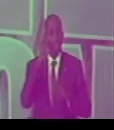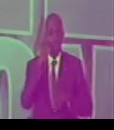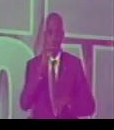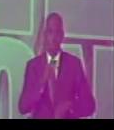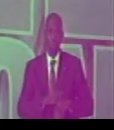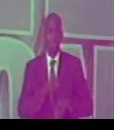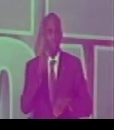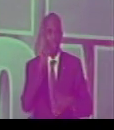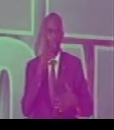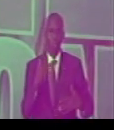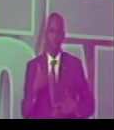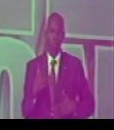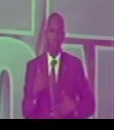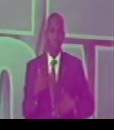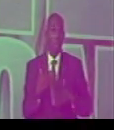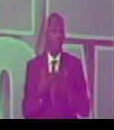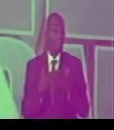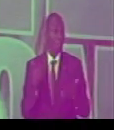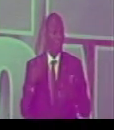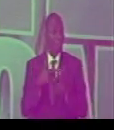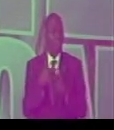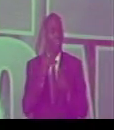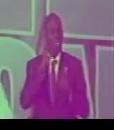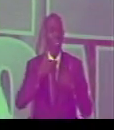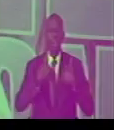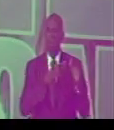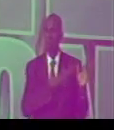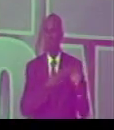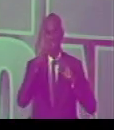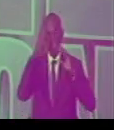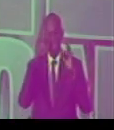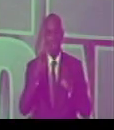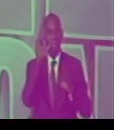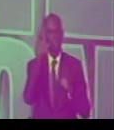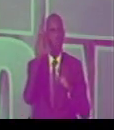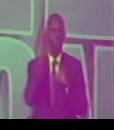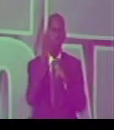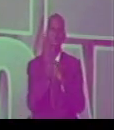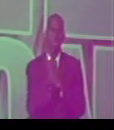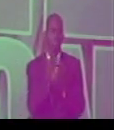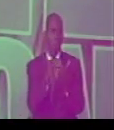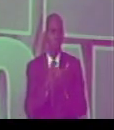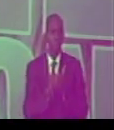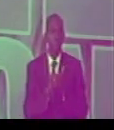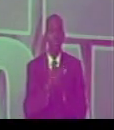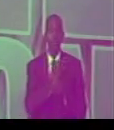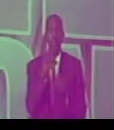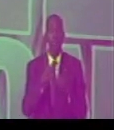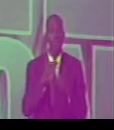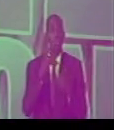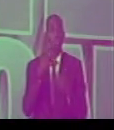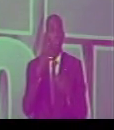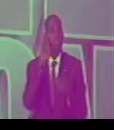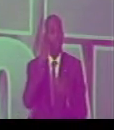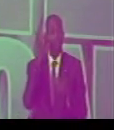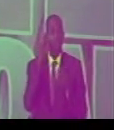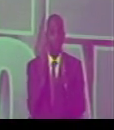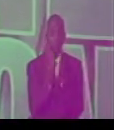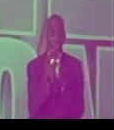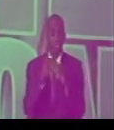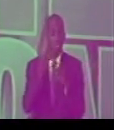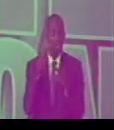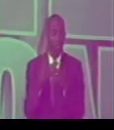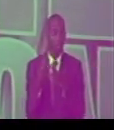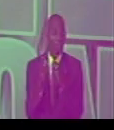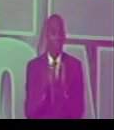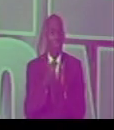your hands anywhere you have pains. I just touched myself. Just before then, I already made up my mind I'm going to receive my healings that moment. So I prayed and I believed. And